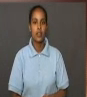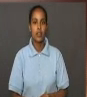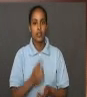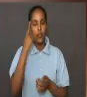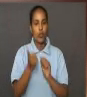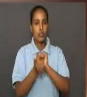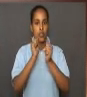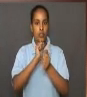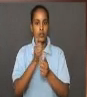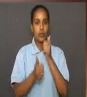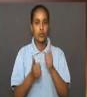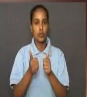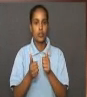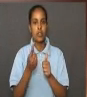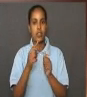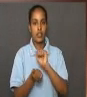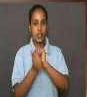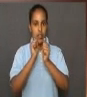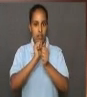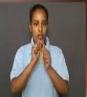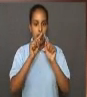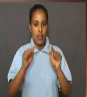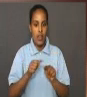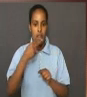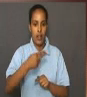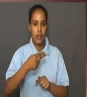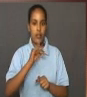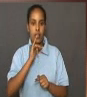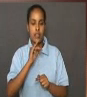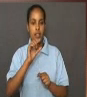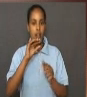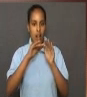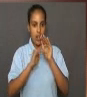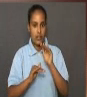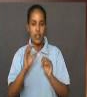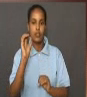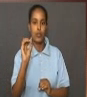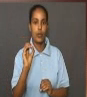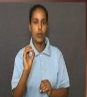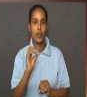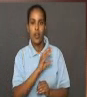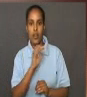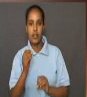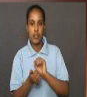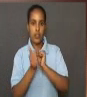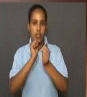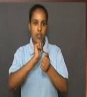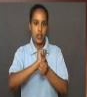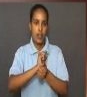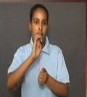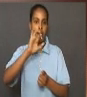For a change in which the change in enthalpy is less than 0 and the change